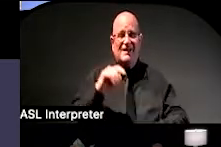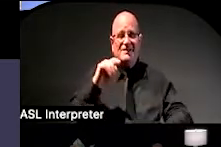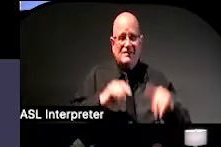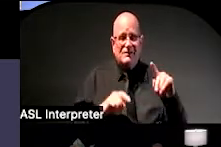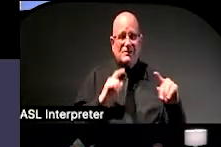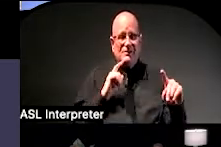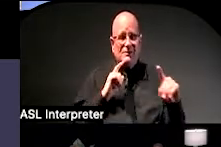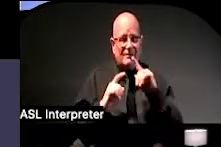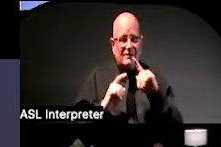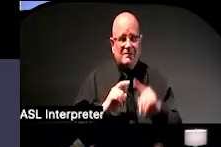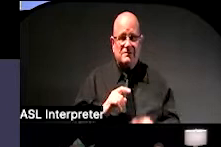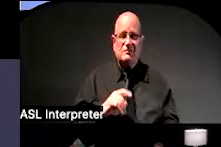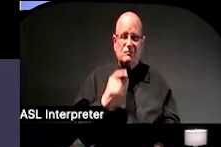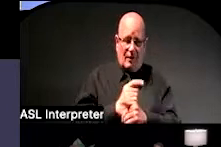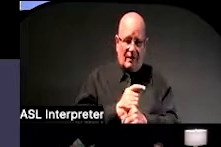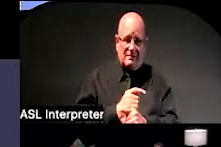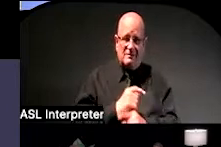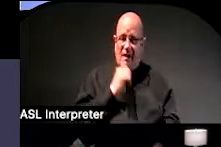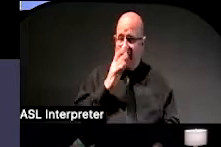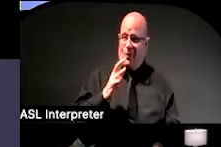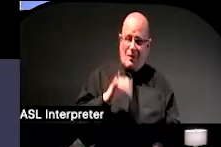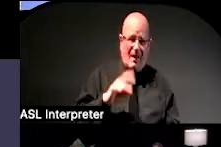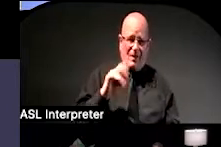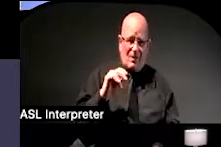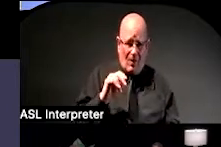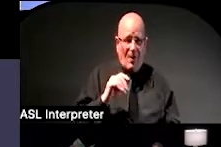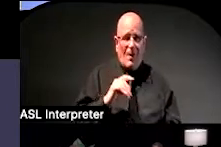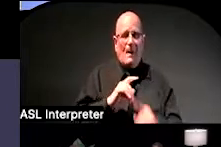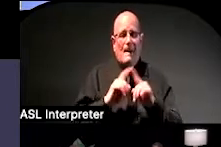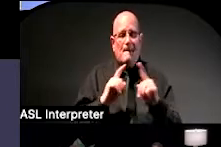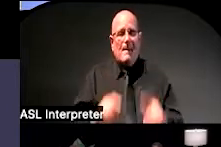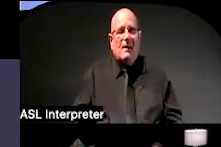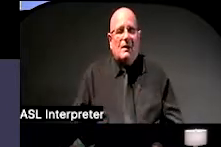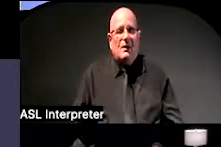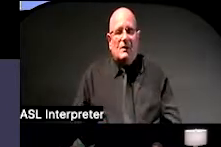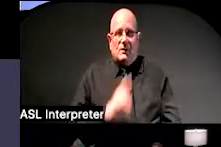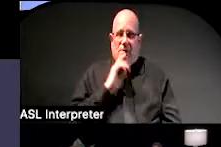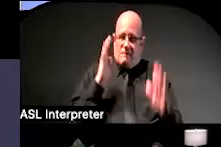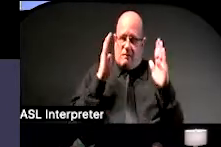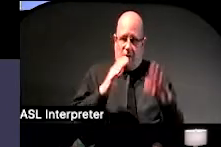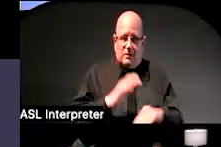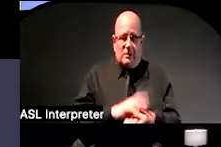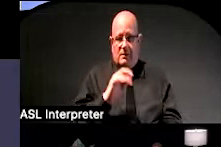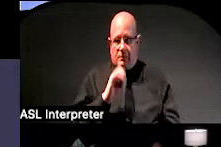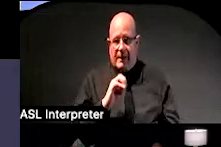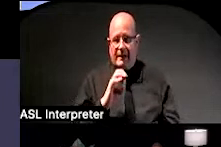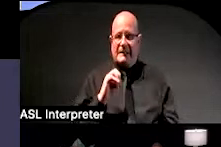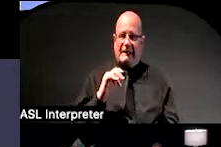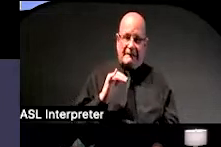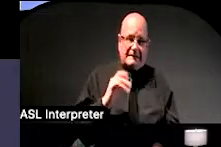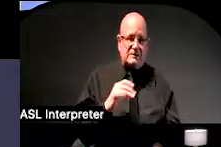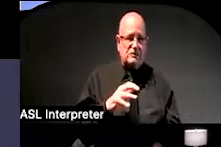be ignored. However, I think we have really focused on race and ethnicity to the